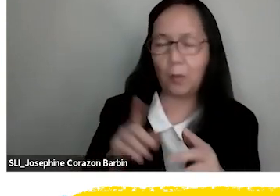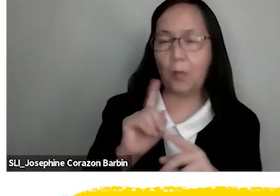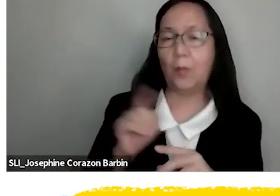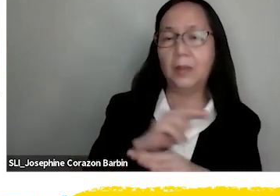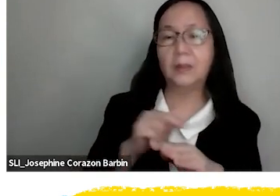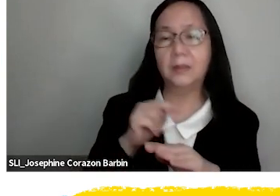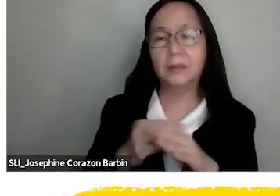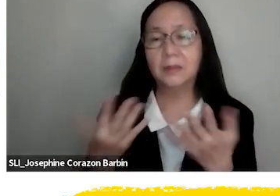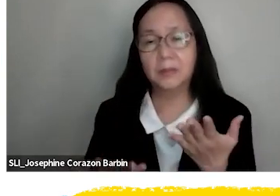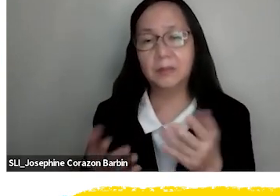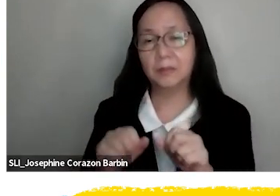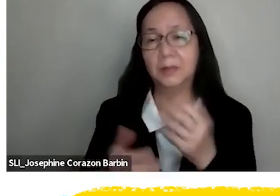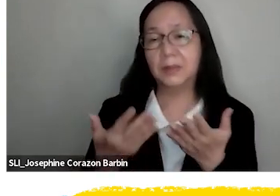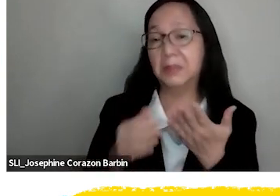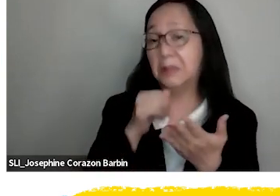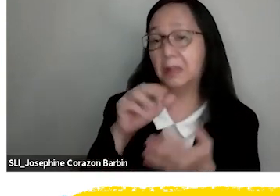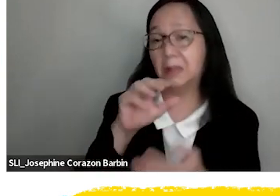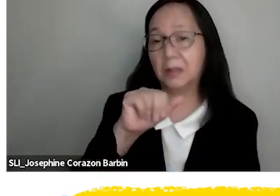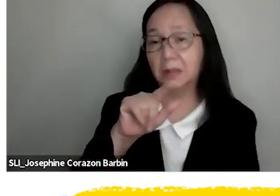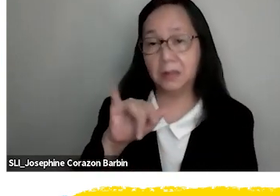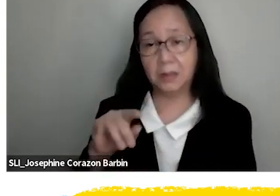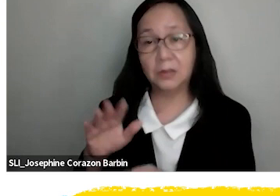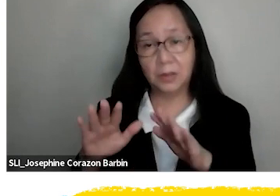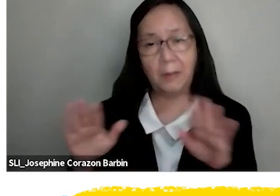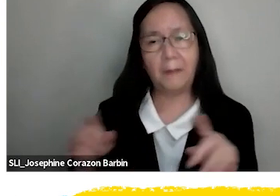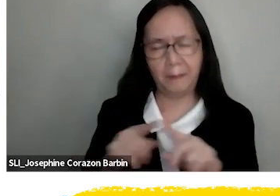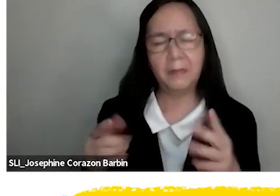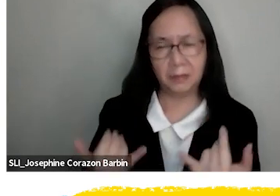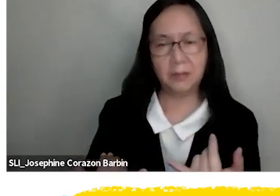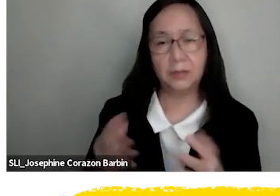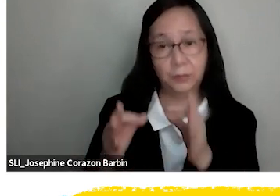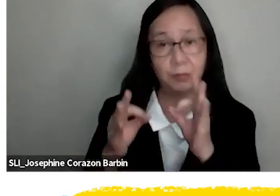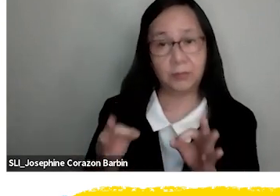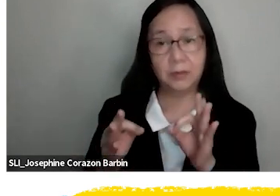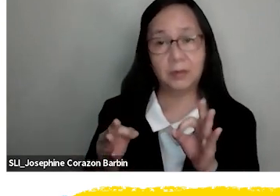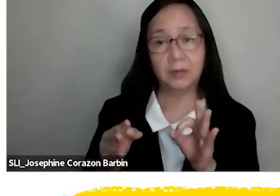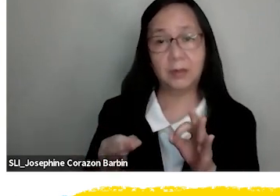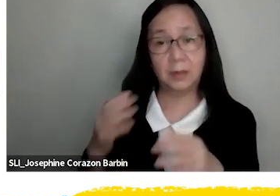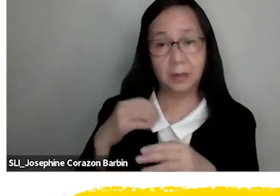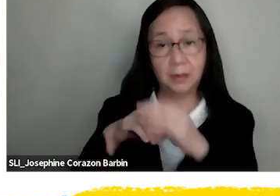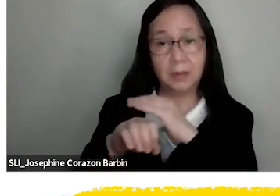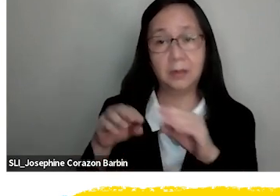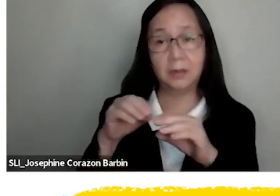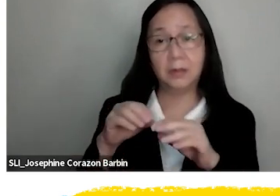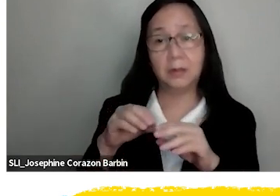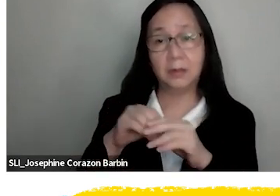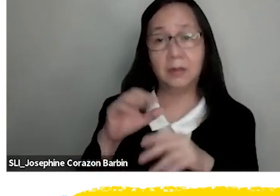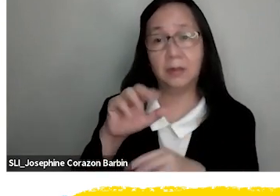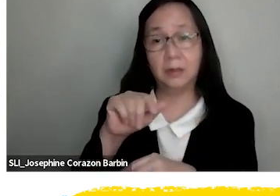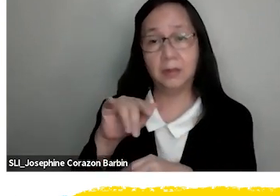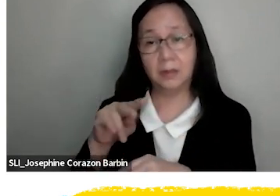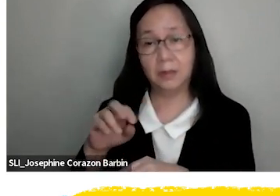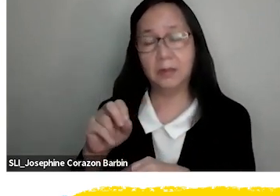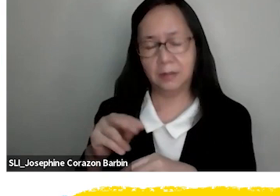Maybe they are not ASEAN children, but if they are entered into ASEAN country, they will